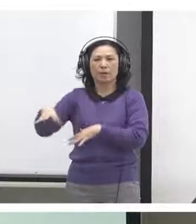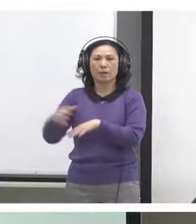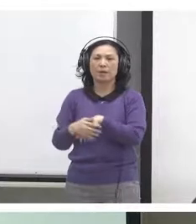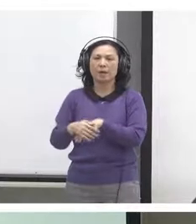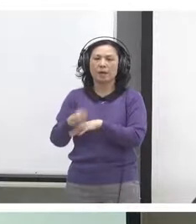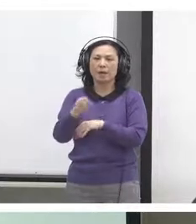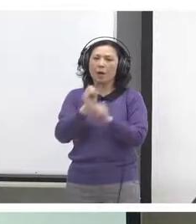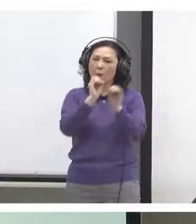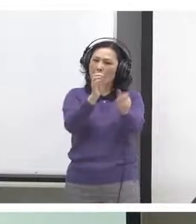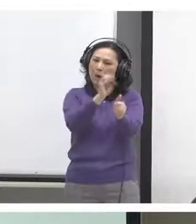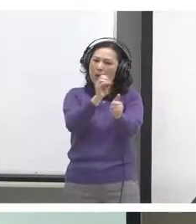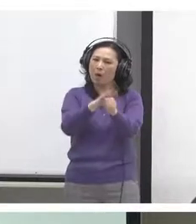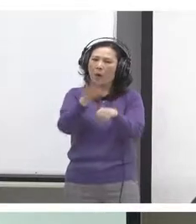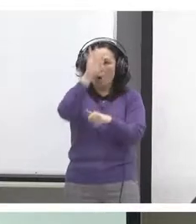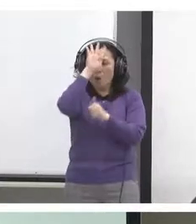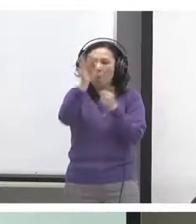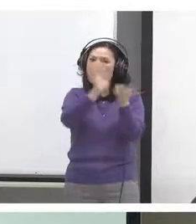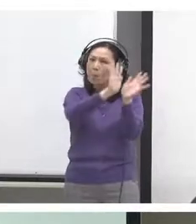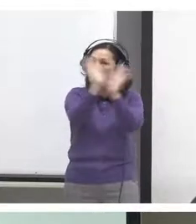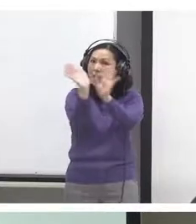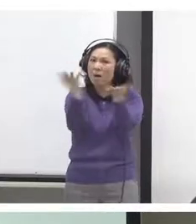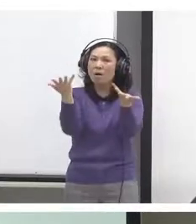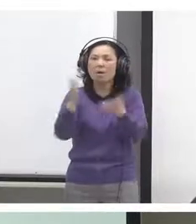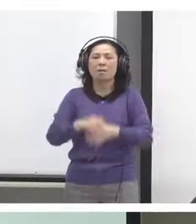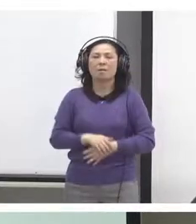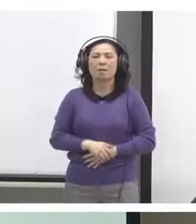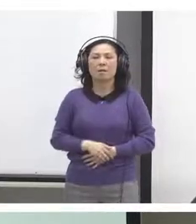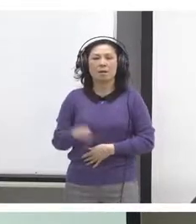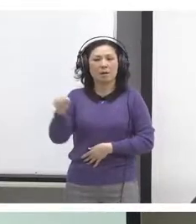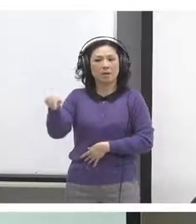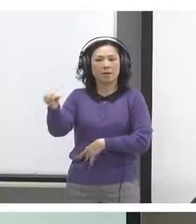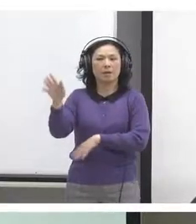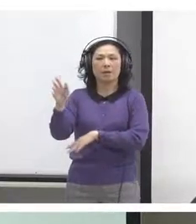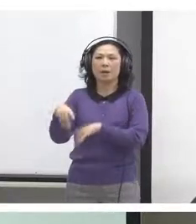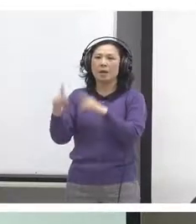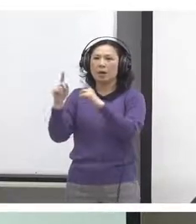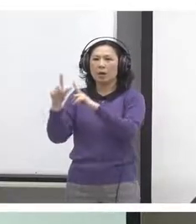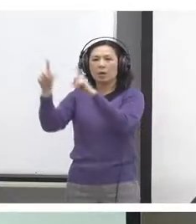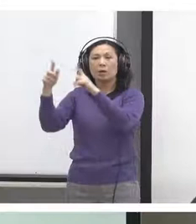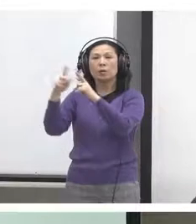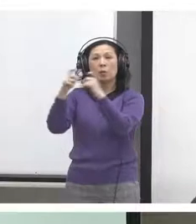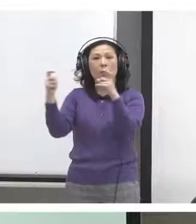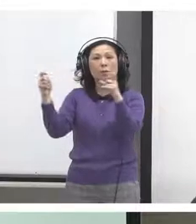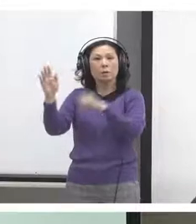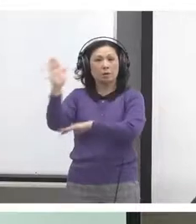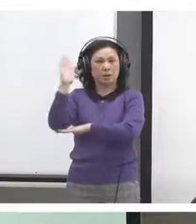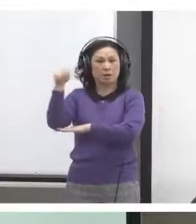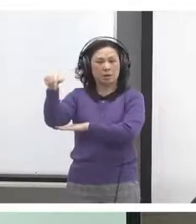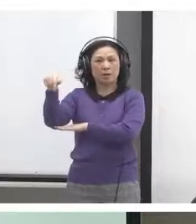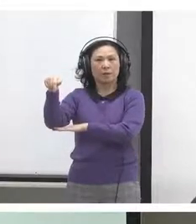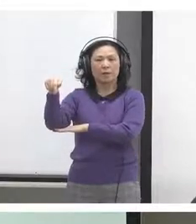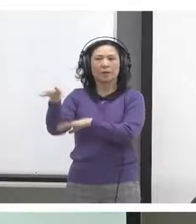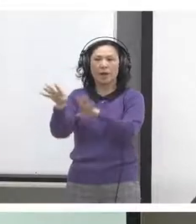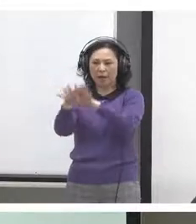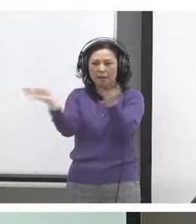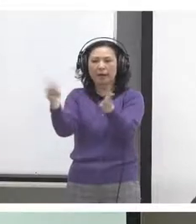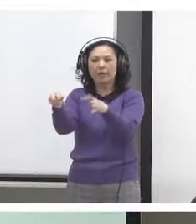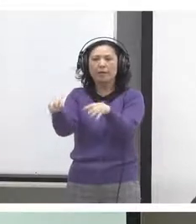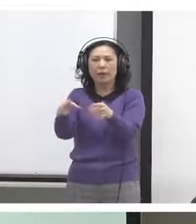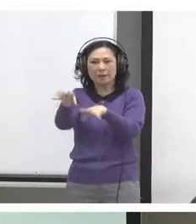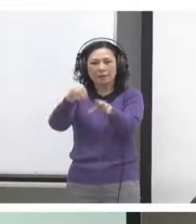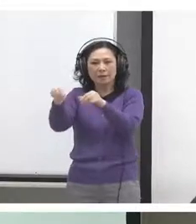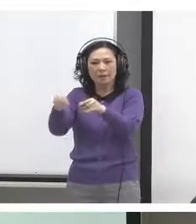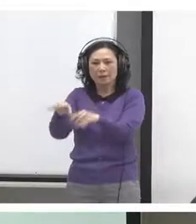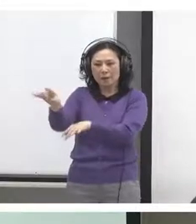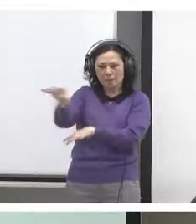Tokyo Metropolitan Government. This dashboard became very popular as soon as it was released